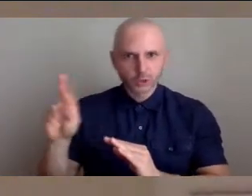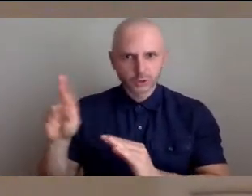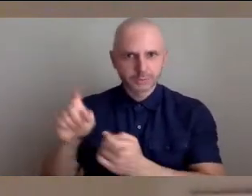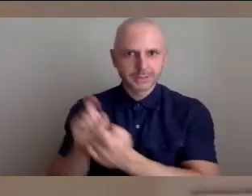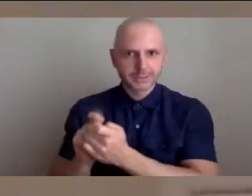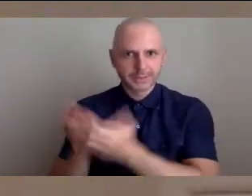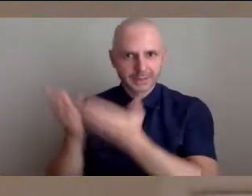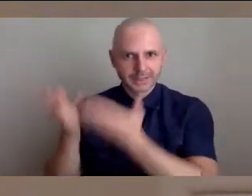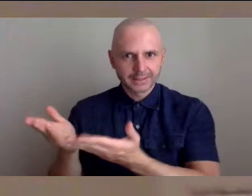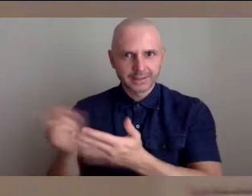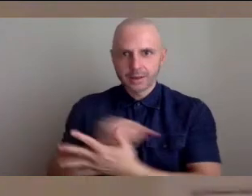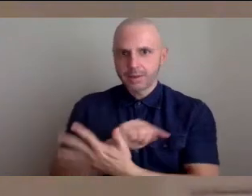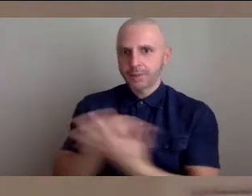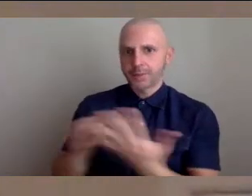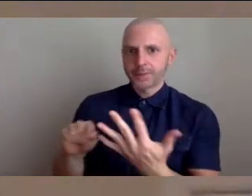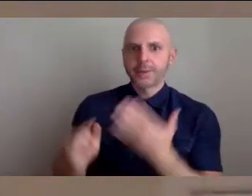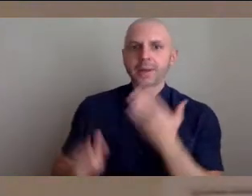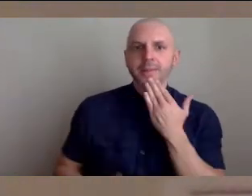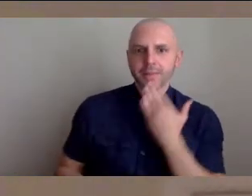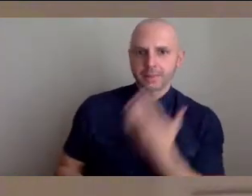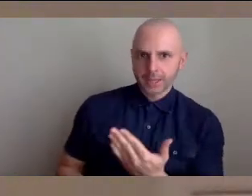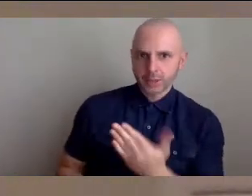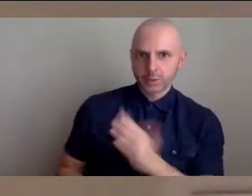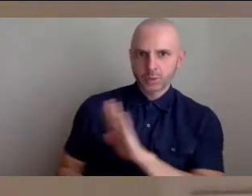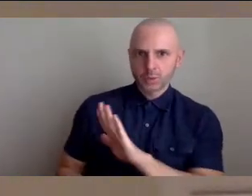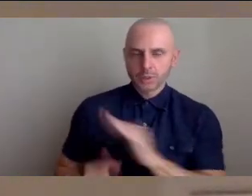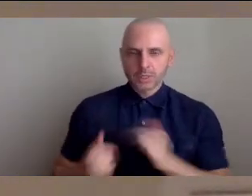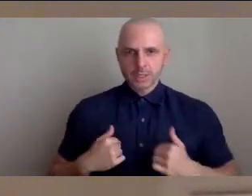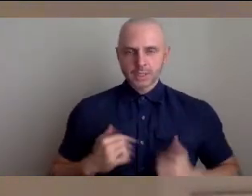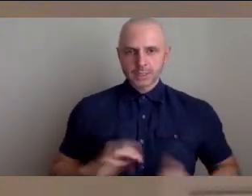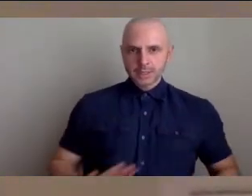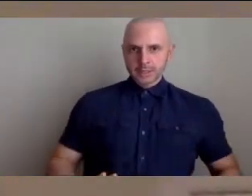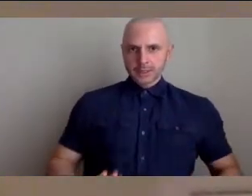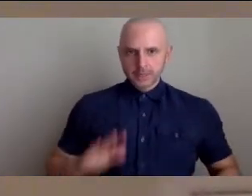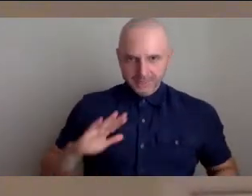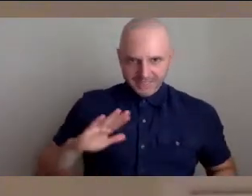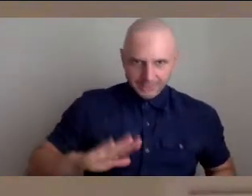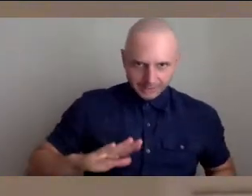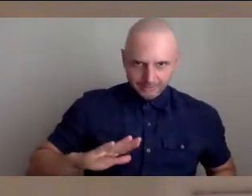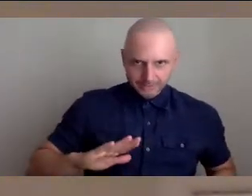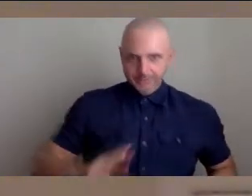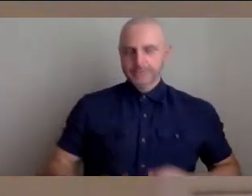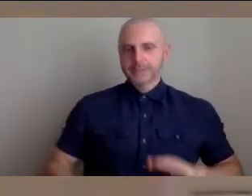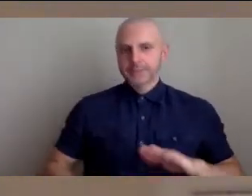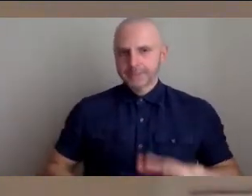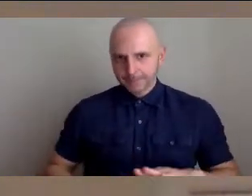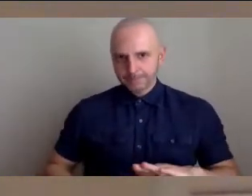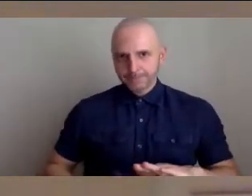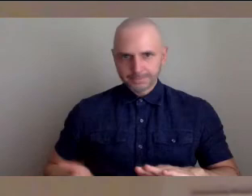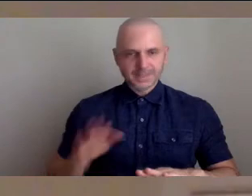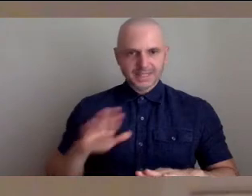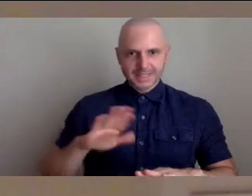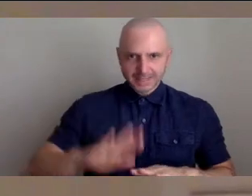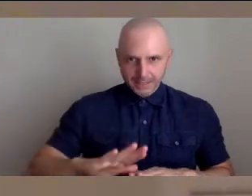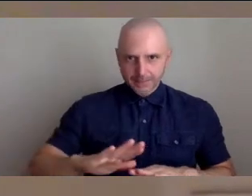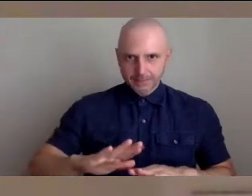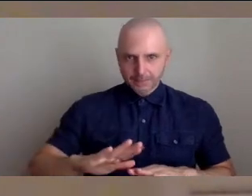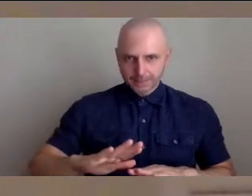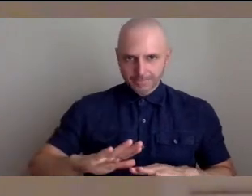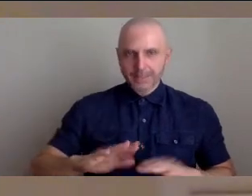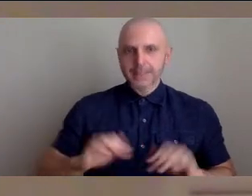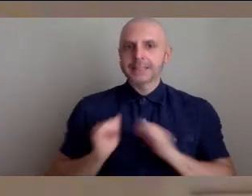we're all finding, we have to take it one step at a time. We're doing it together, and